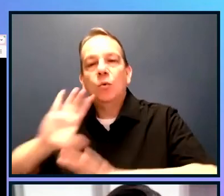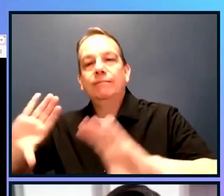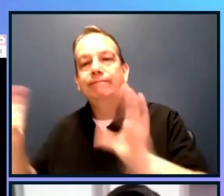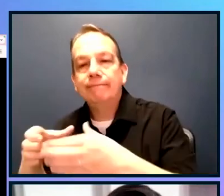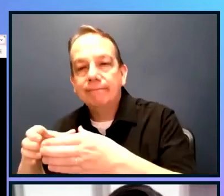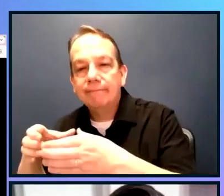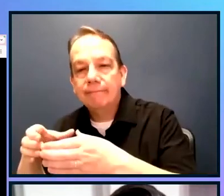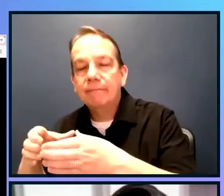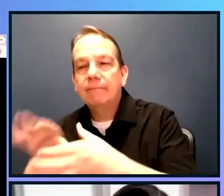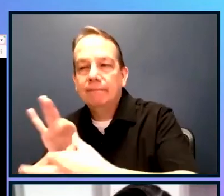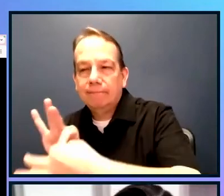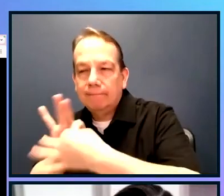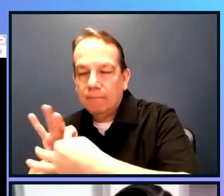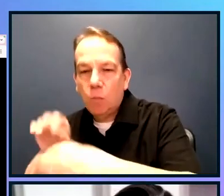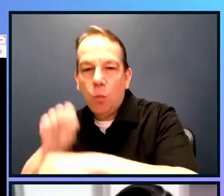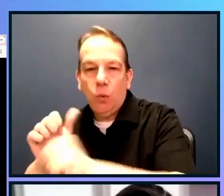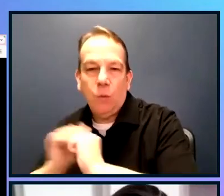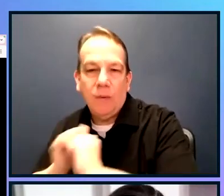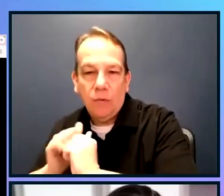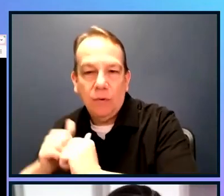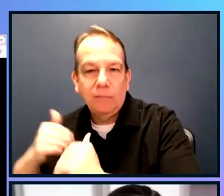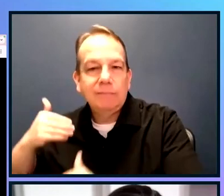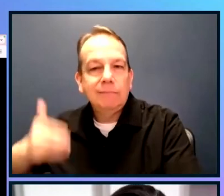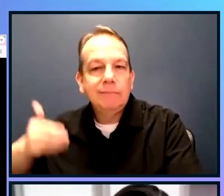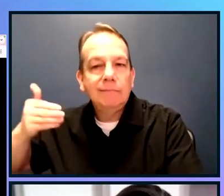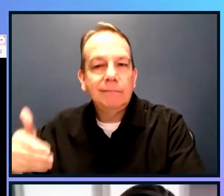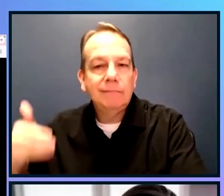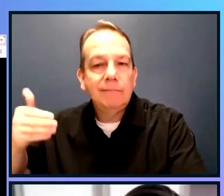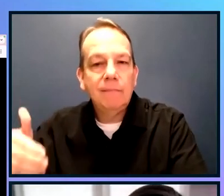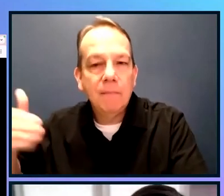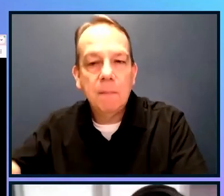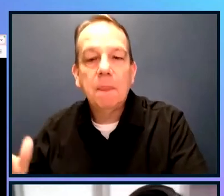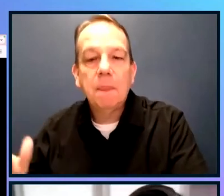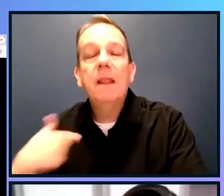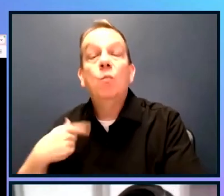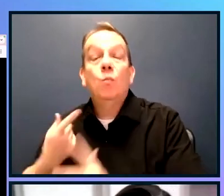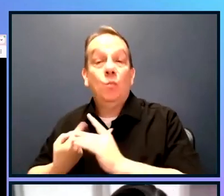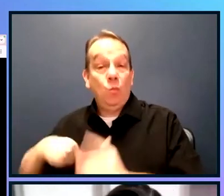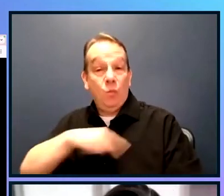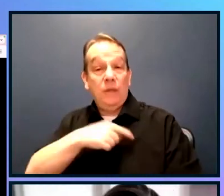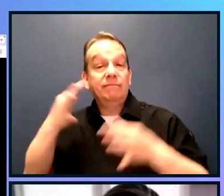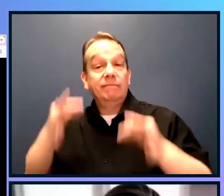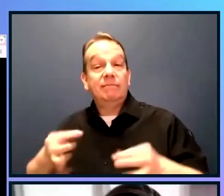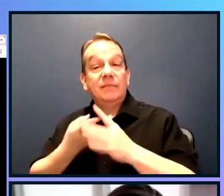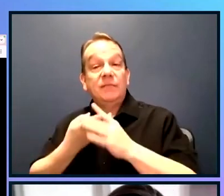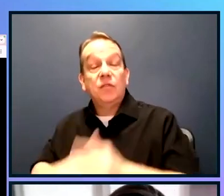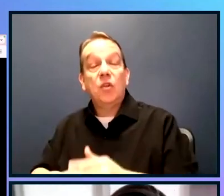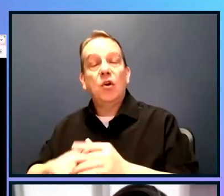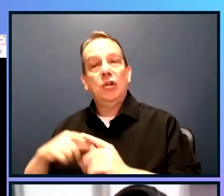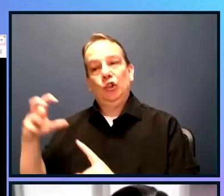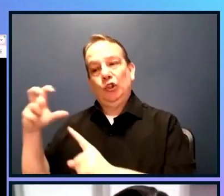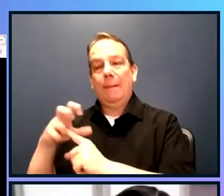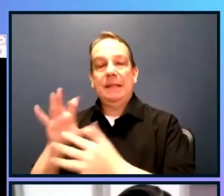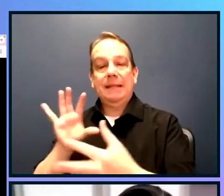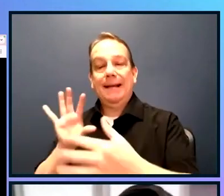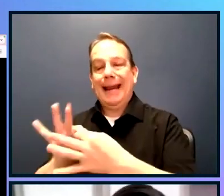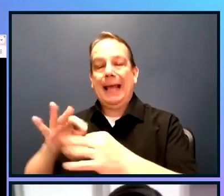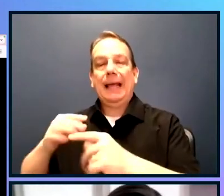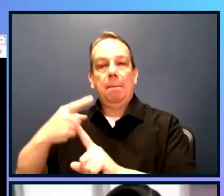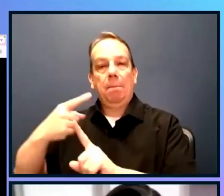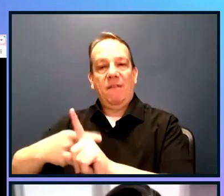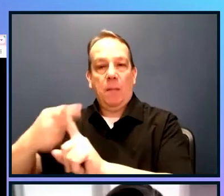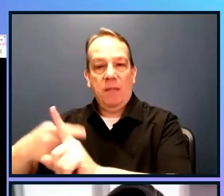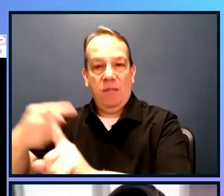to engage and connect. So we started a monthly Champions Connect meeting, which we focus on